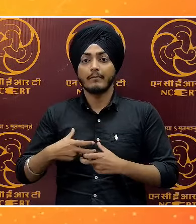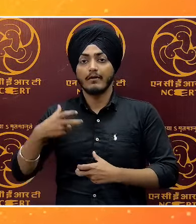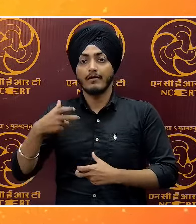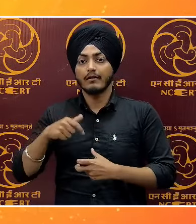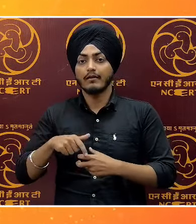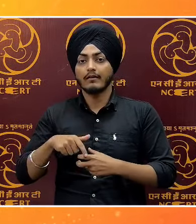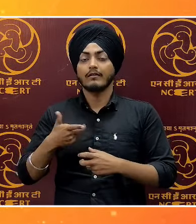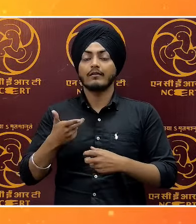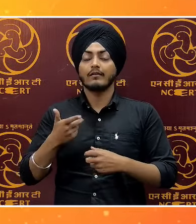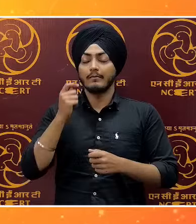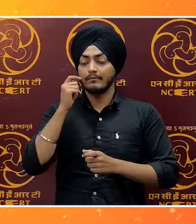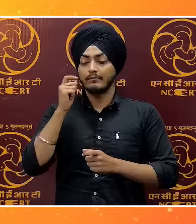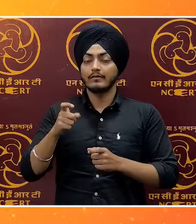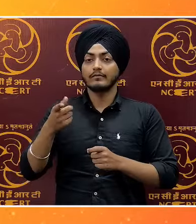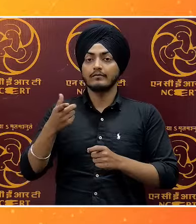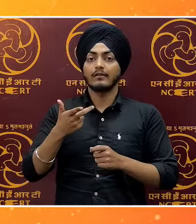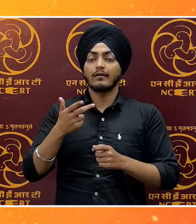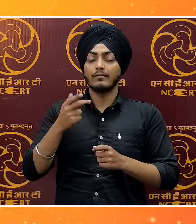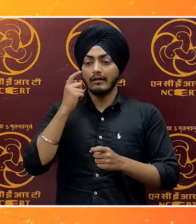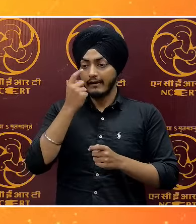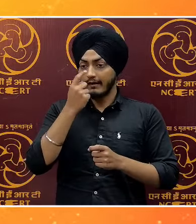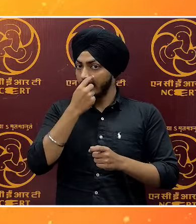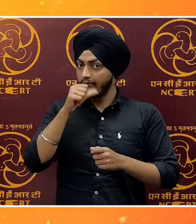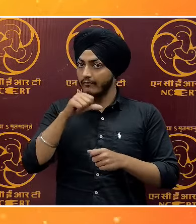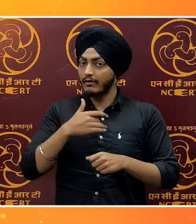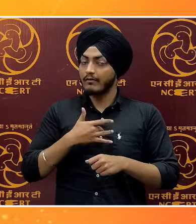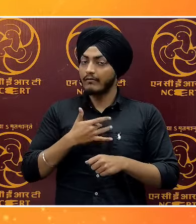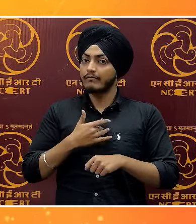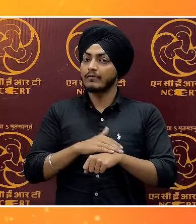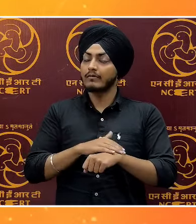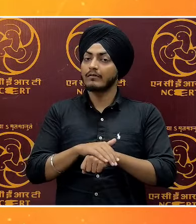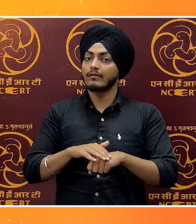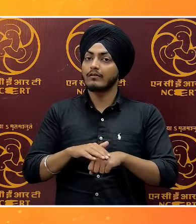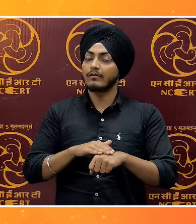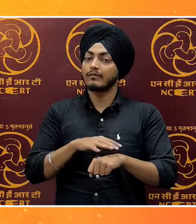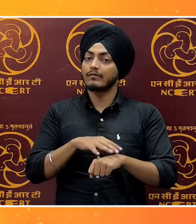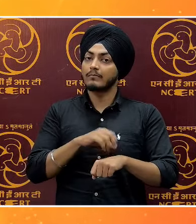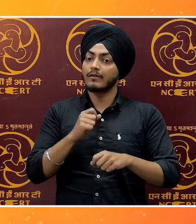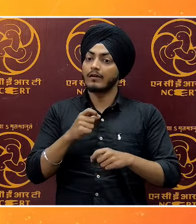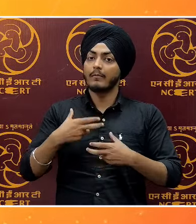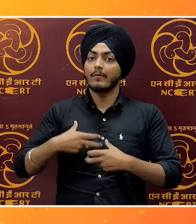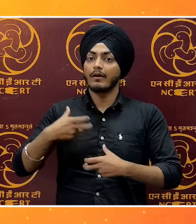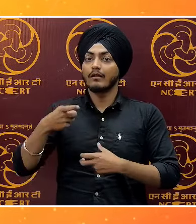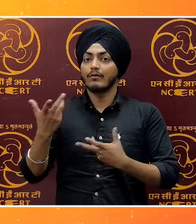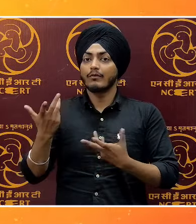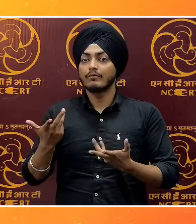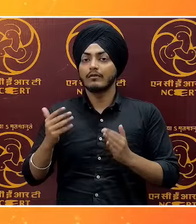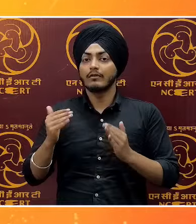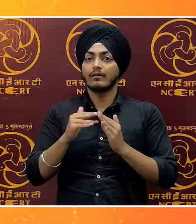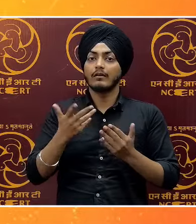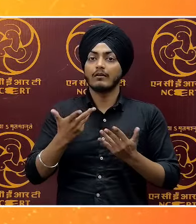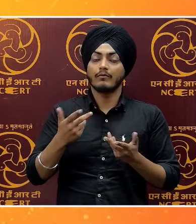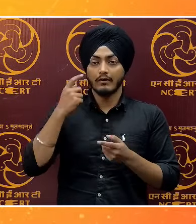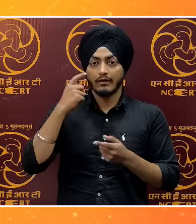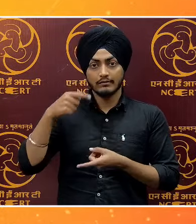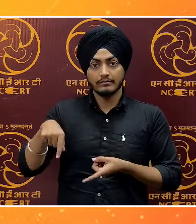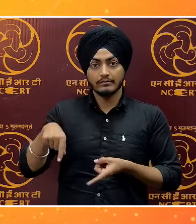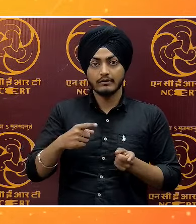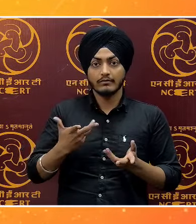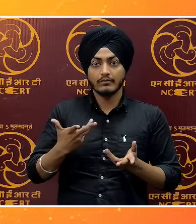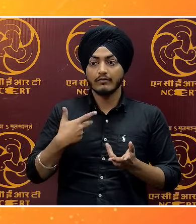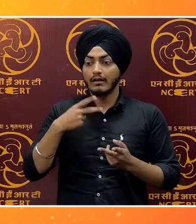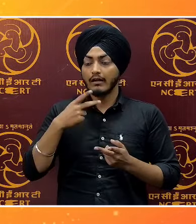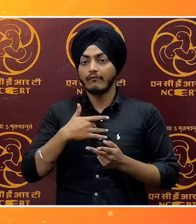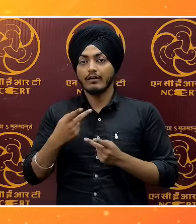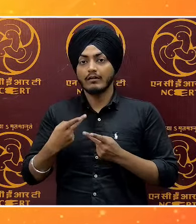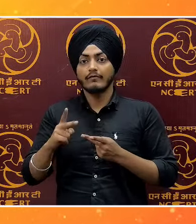used different textures to represent the different things. Okay. So each and every student can feel it, touch it and see the difference.